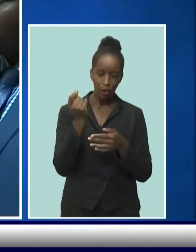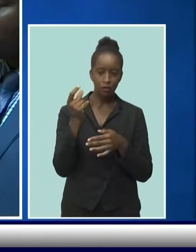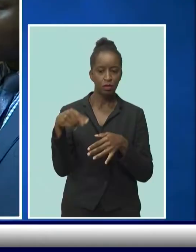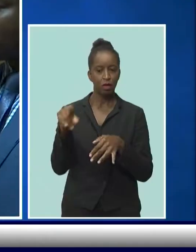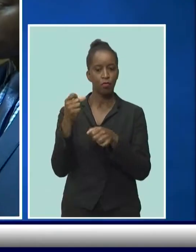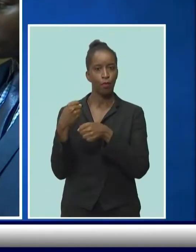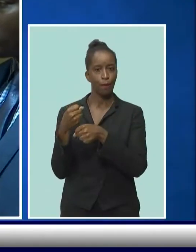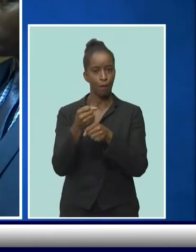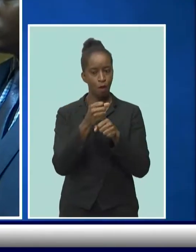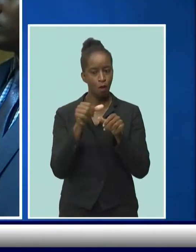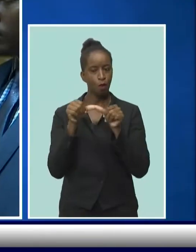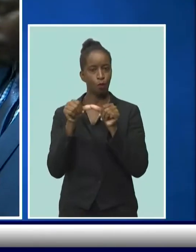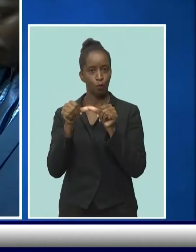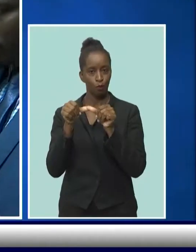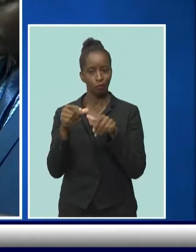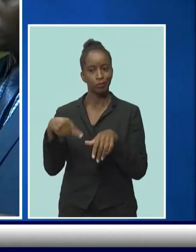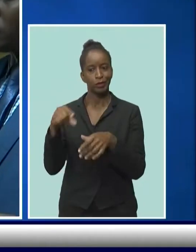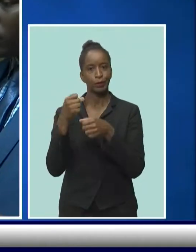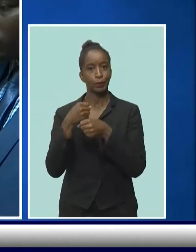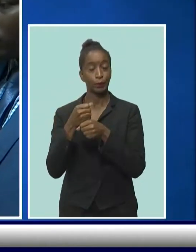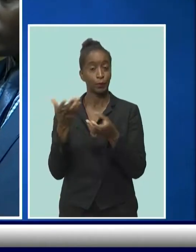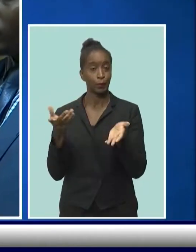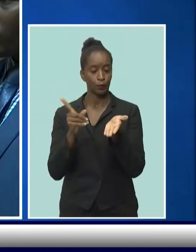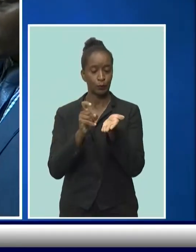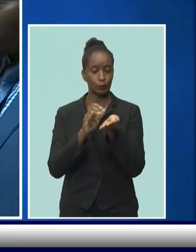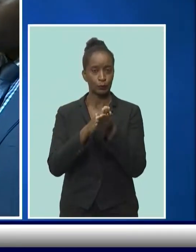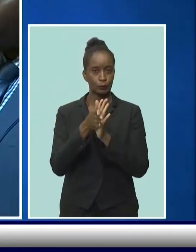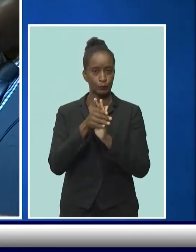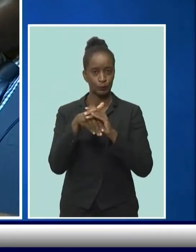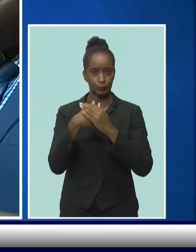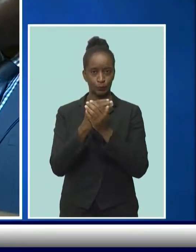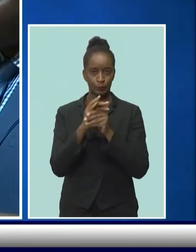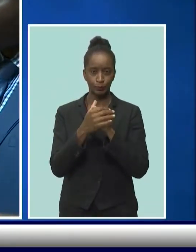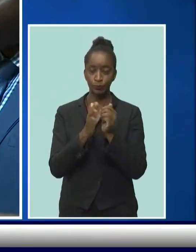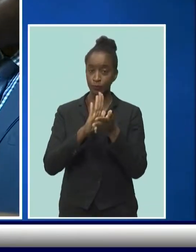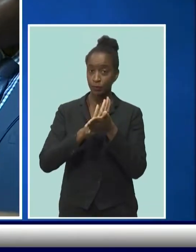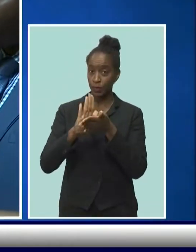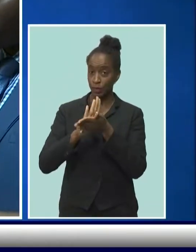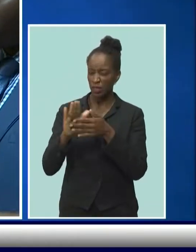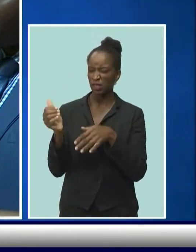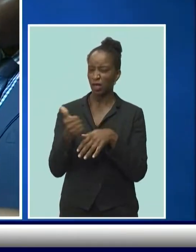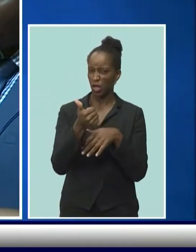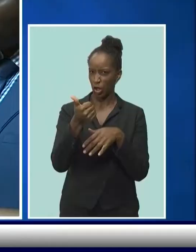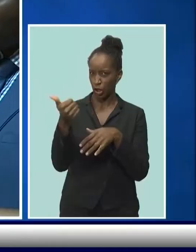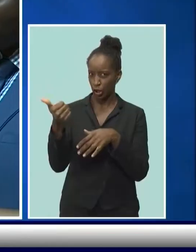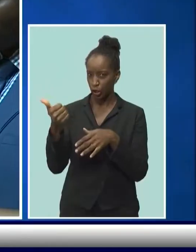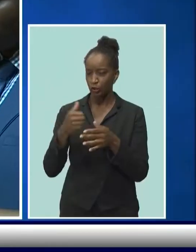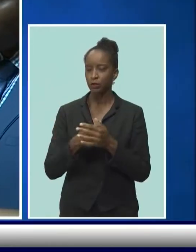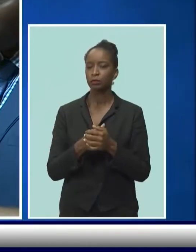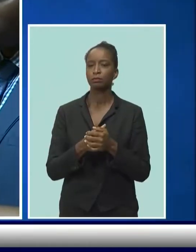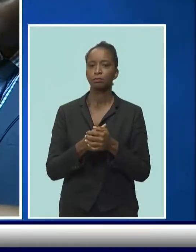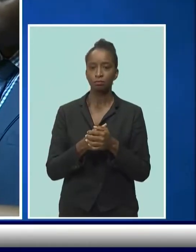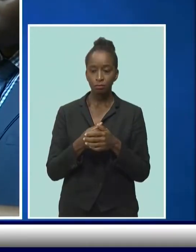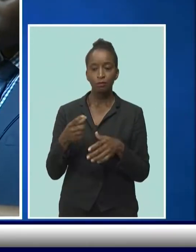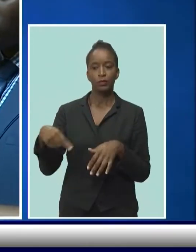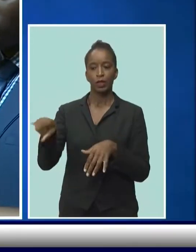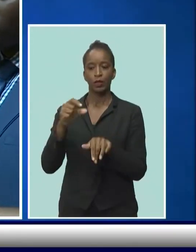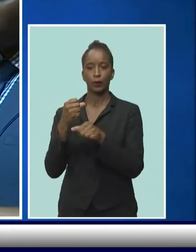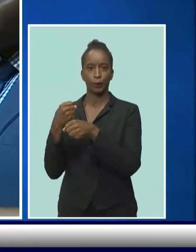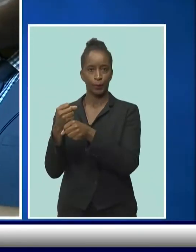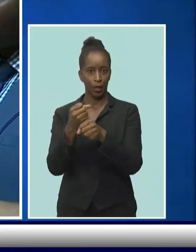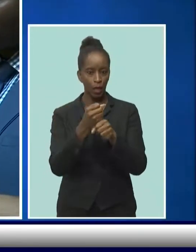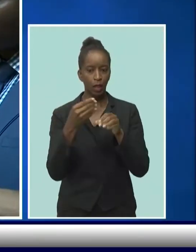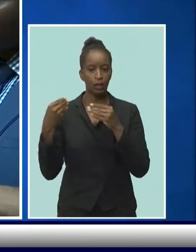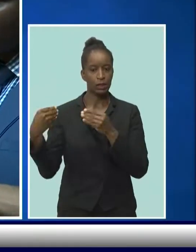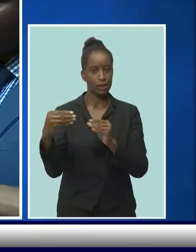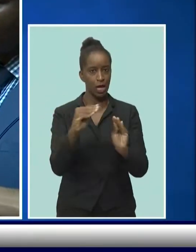days, the disinfectants, a number of the other products were found markets that they had not had